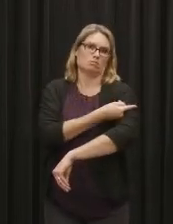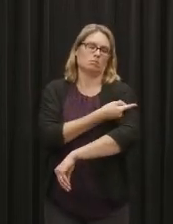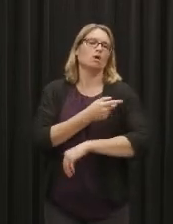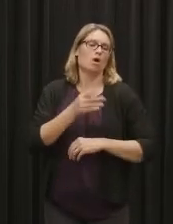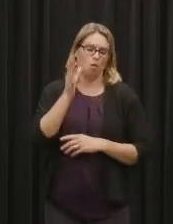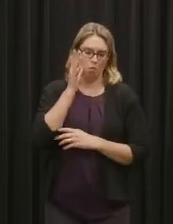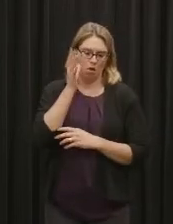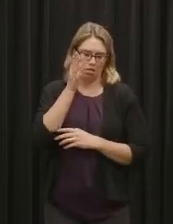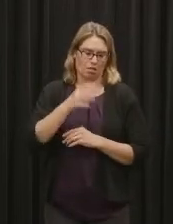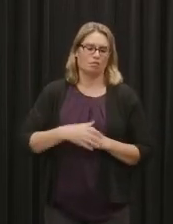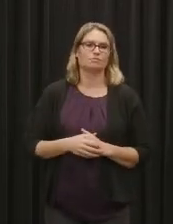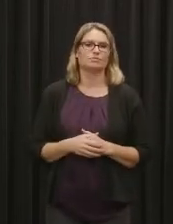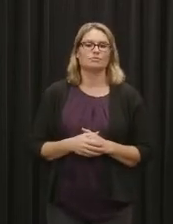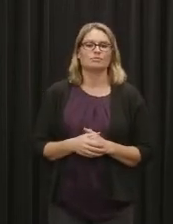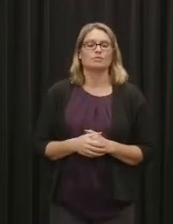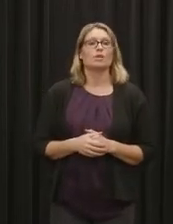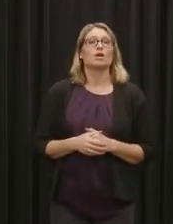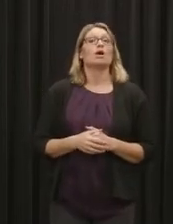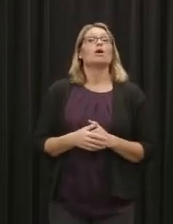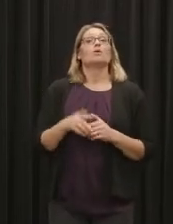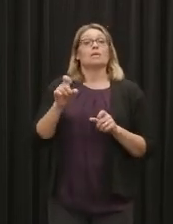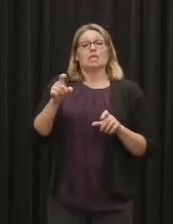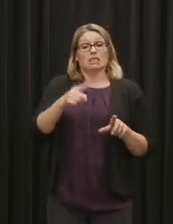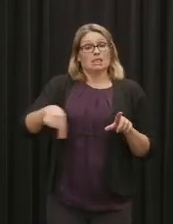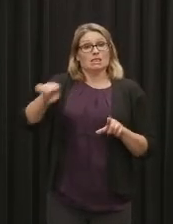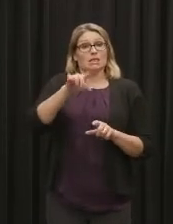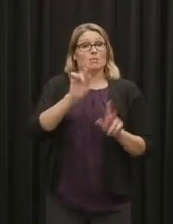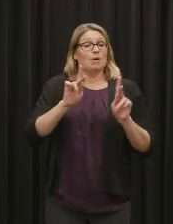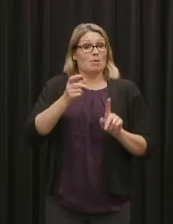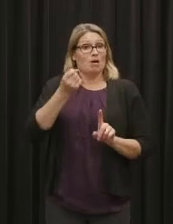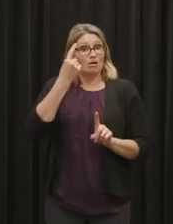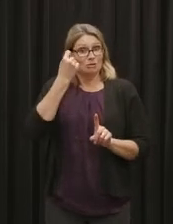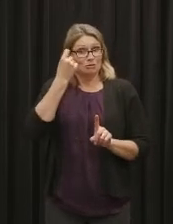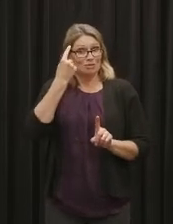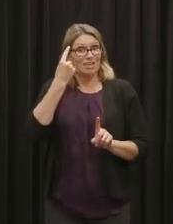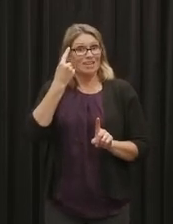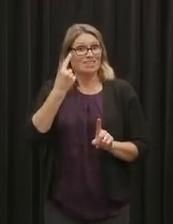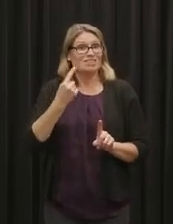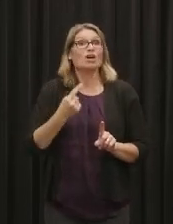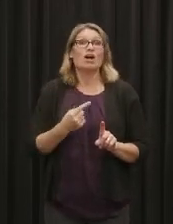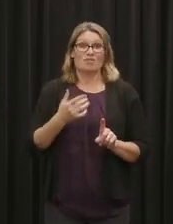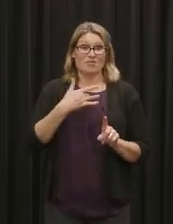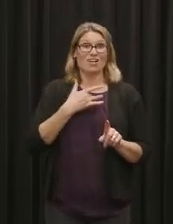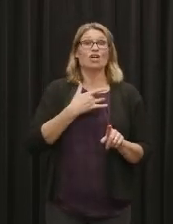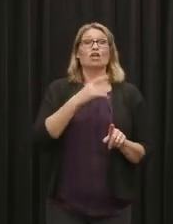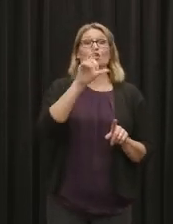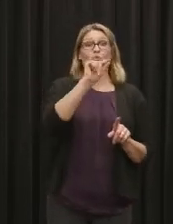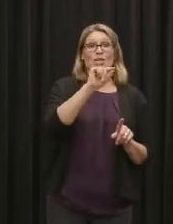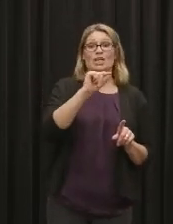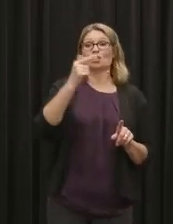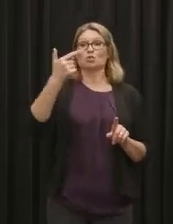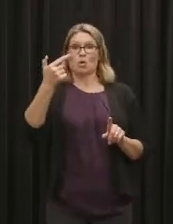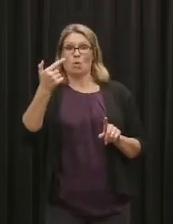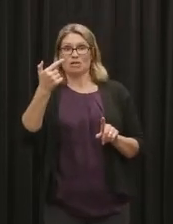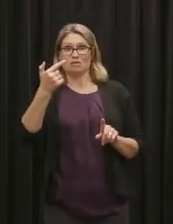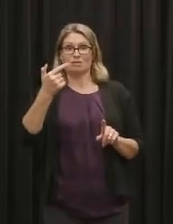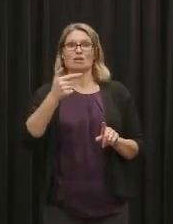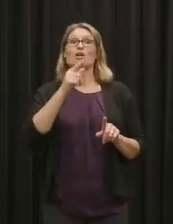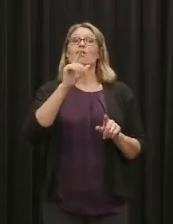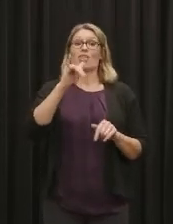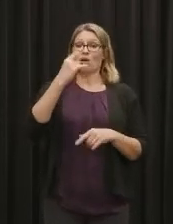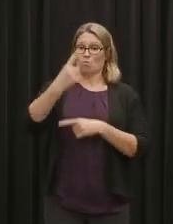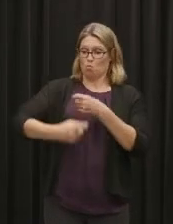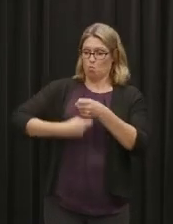campaign. We want people to understand that it'll take much of 2021 to roll out